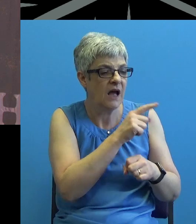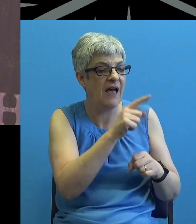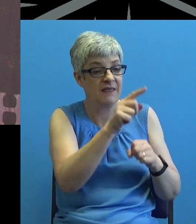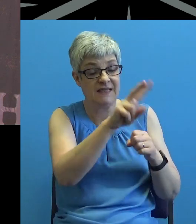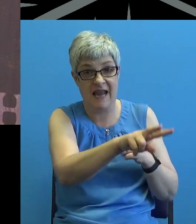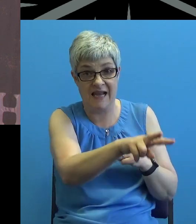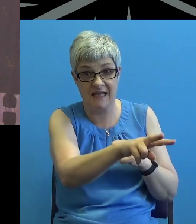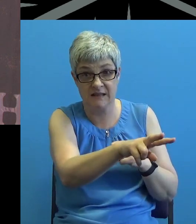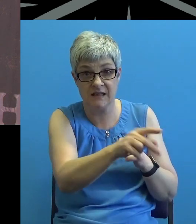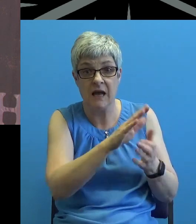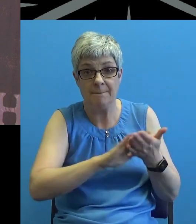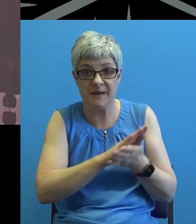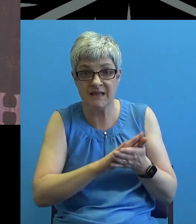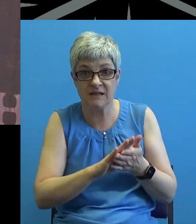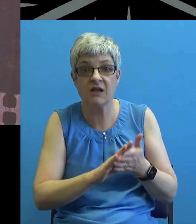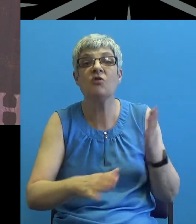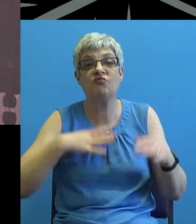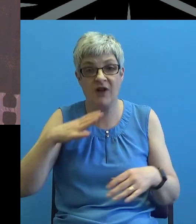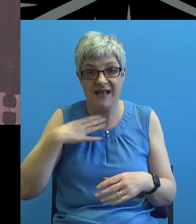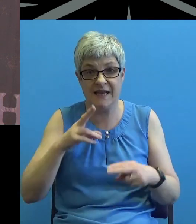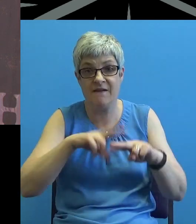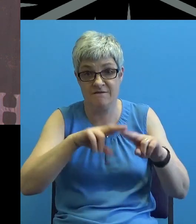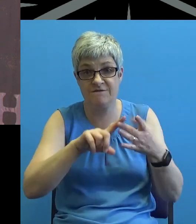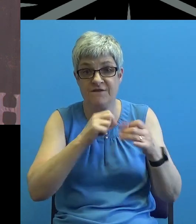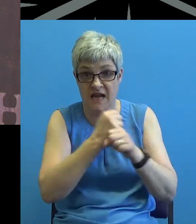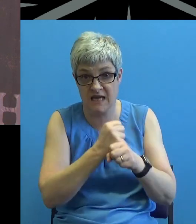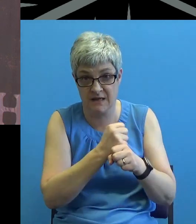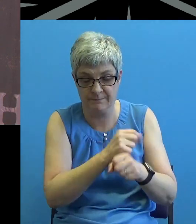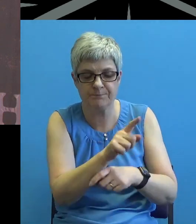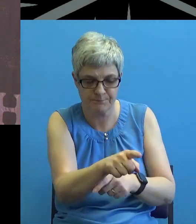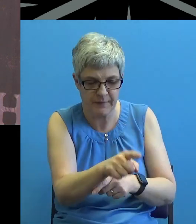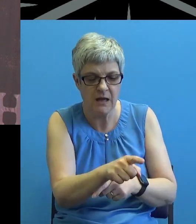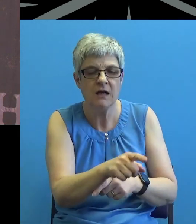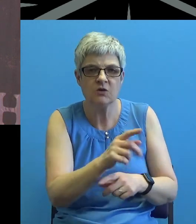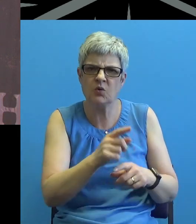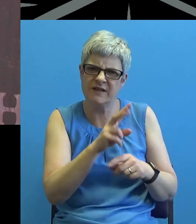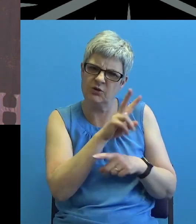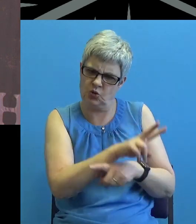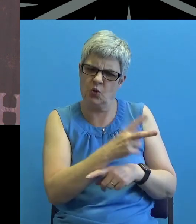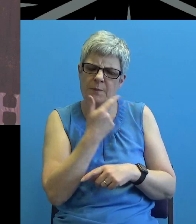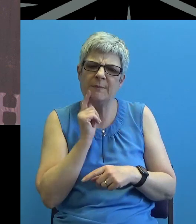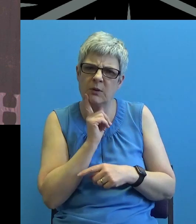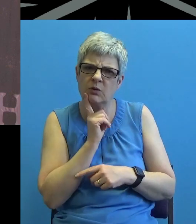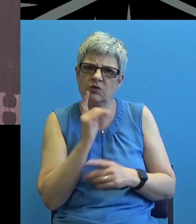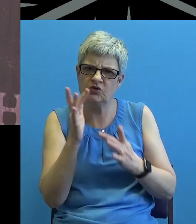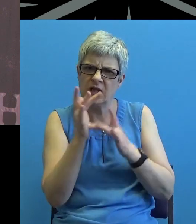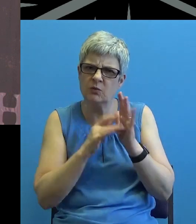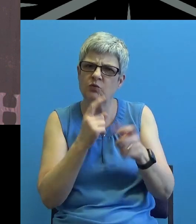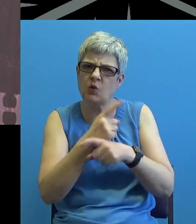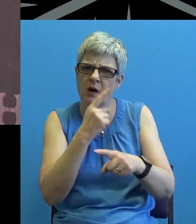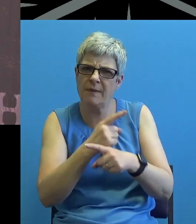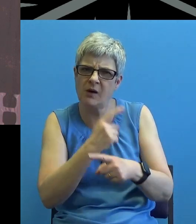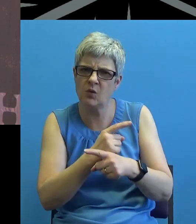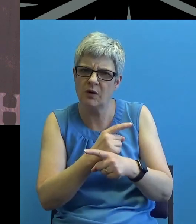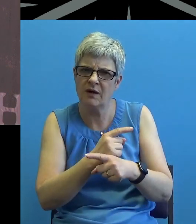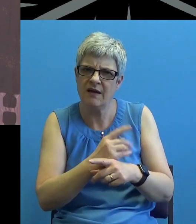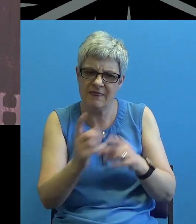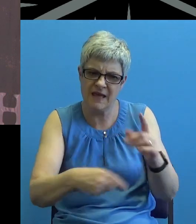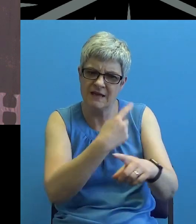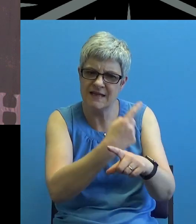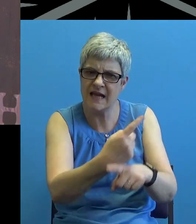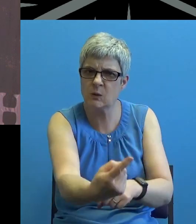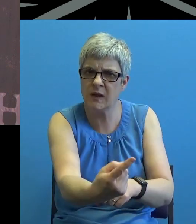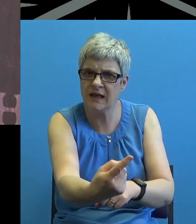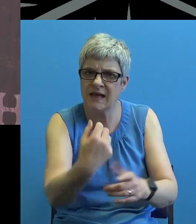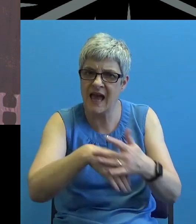These are the two kind of people Jesus would highlight during his week in Jerusalem. What kind